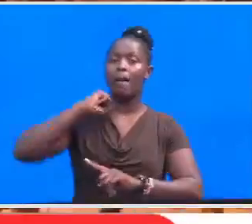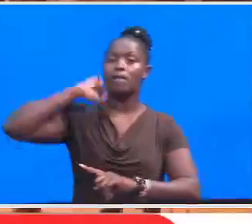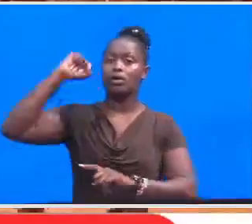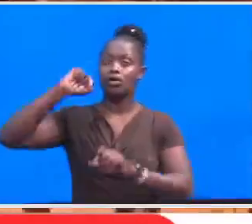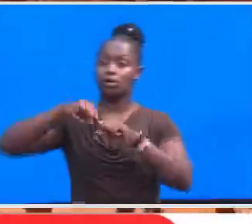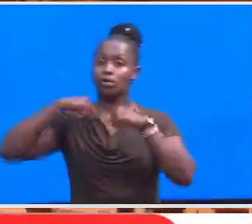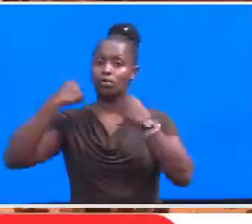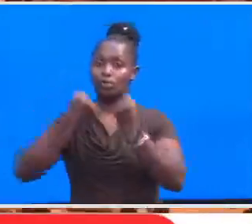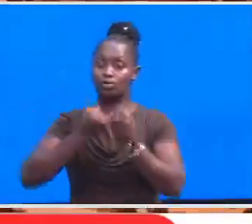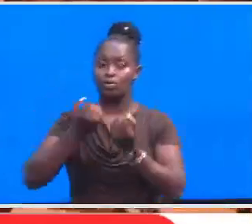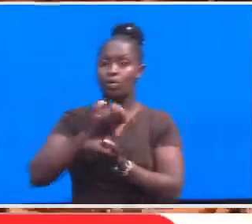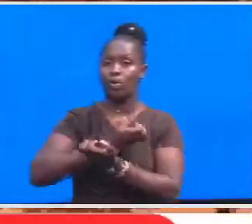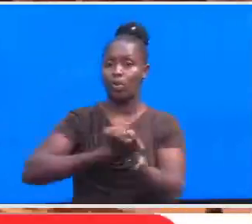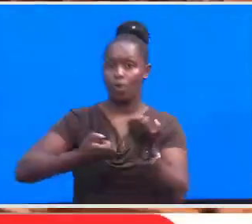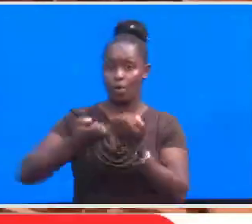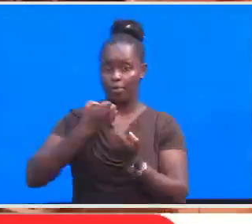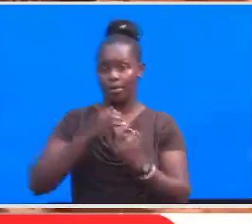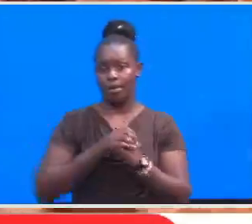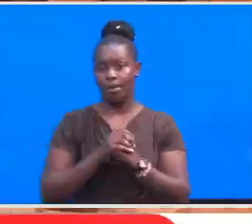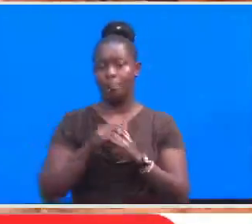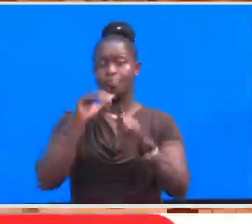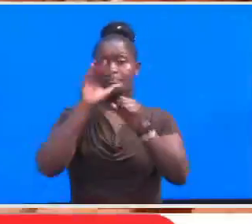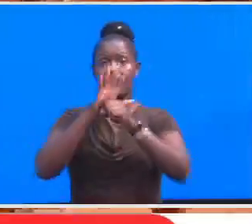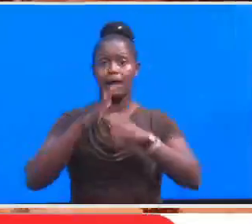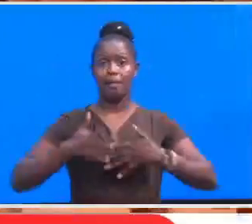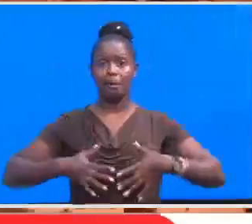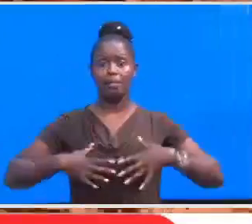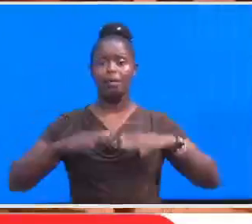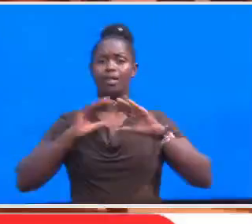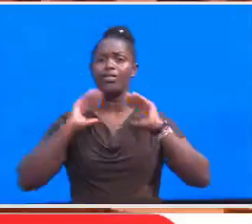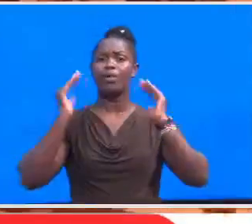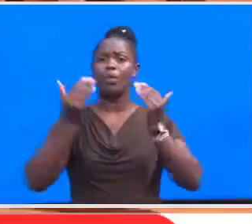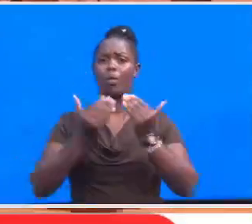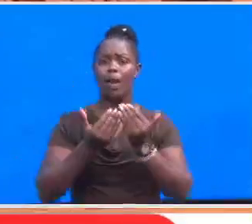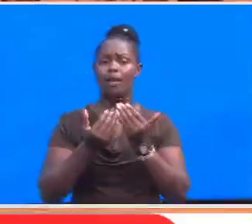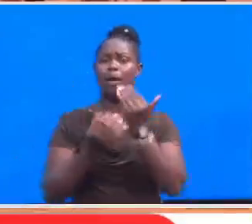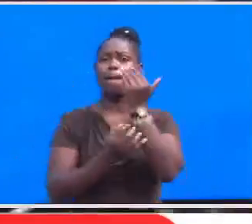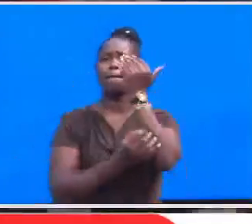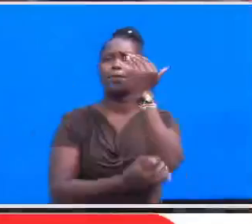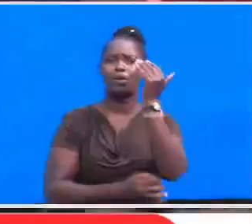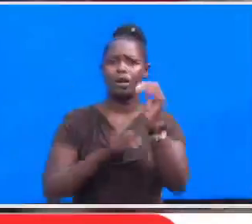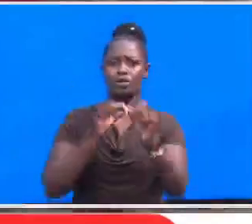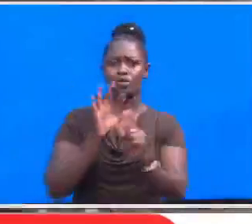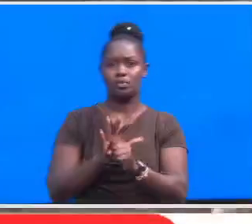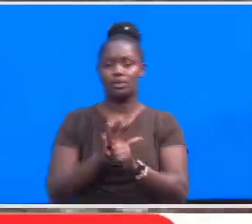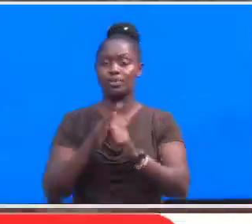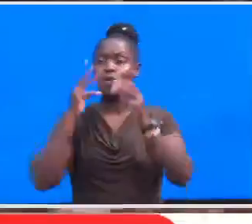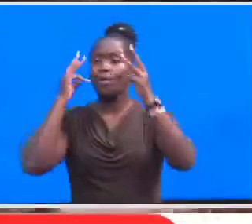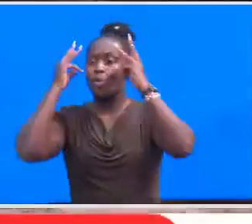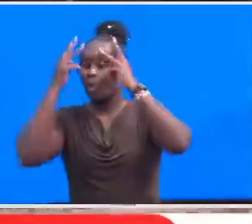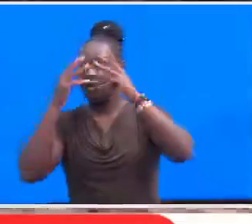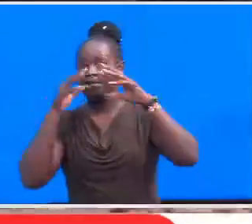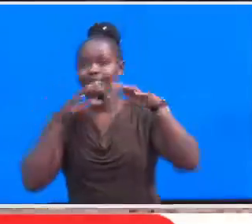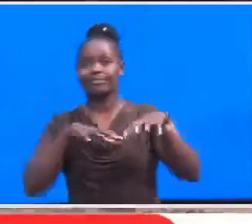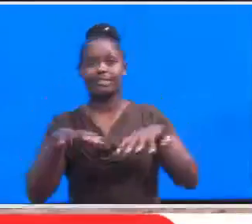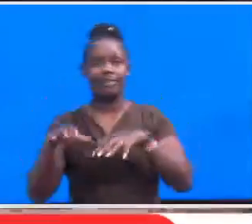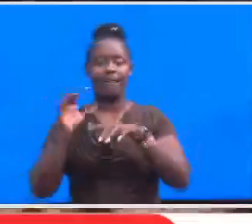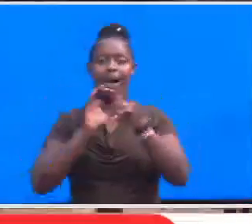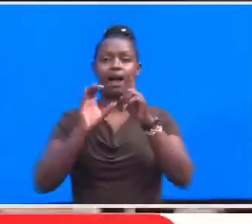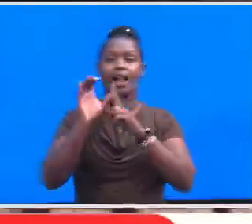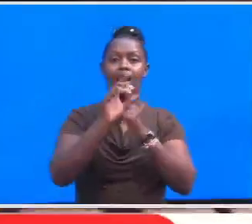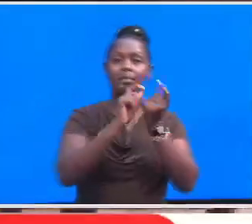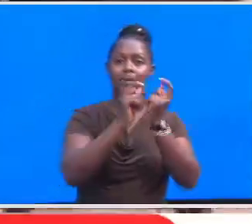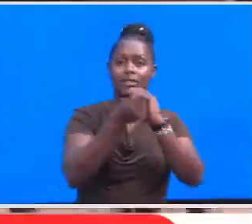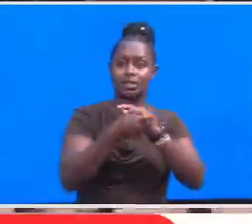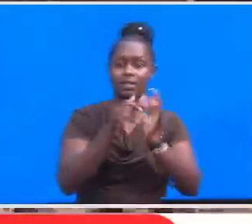footing. Hundreds of millions of people in the world are grappling with poverty, fear, suffering due to climate change that has brought